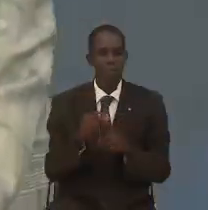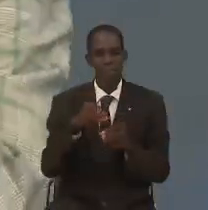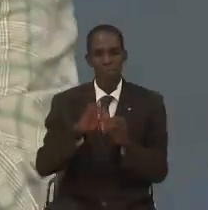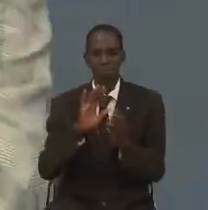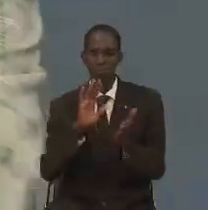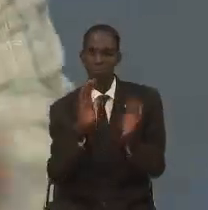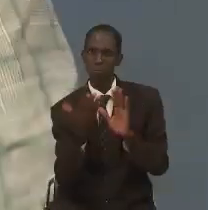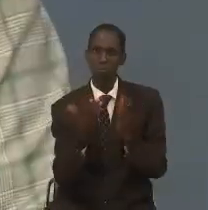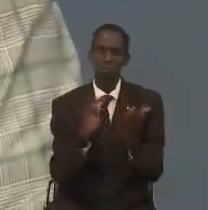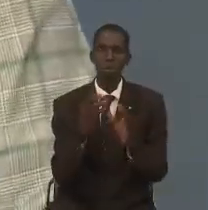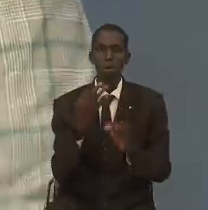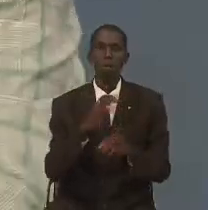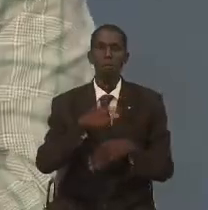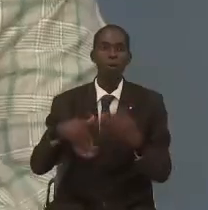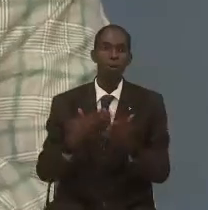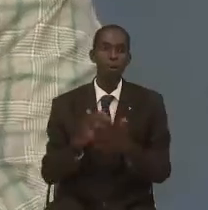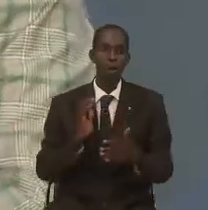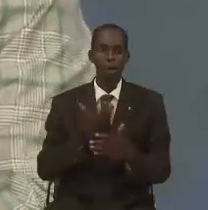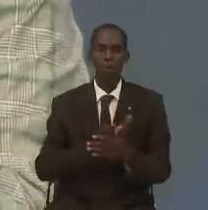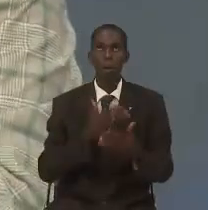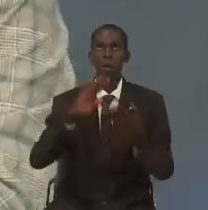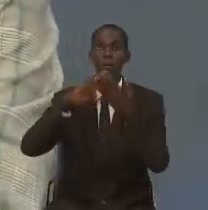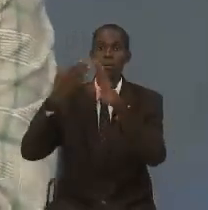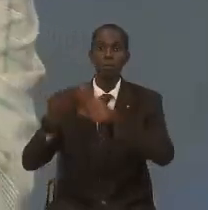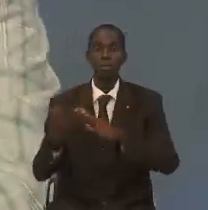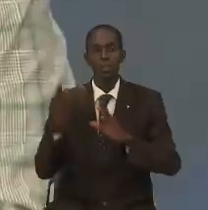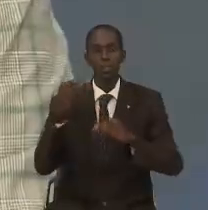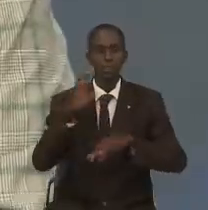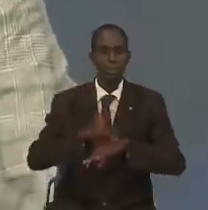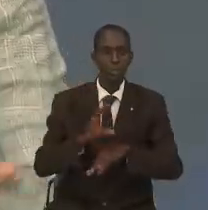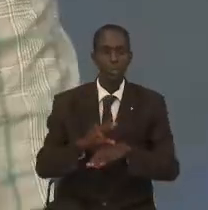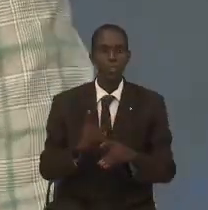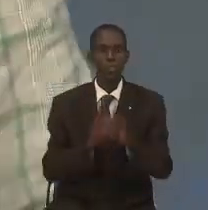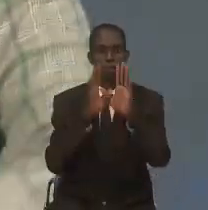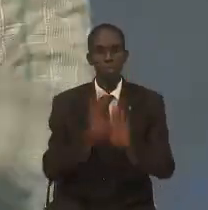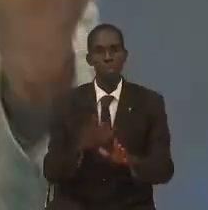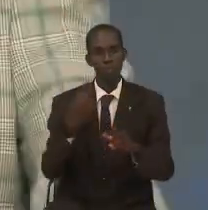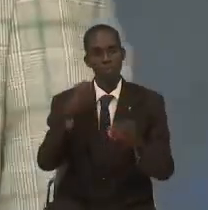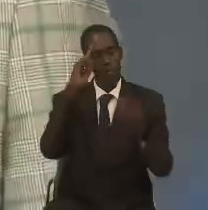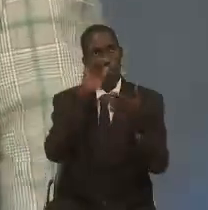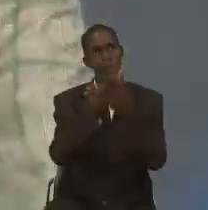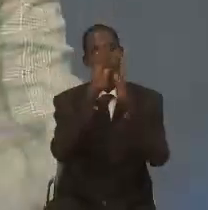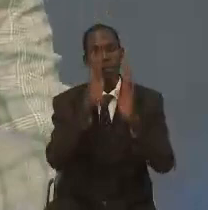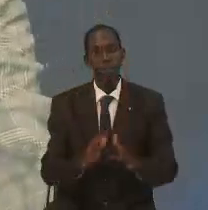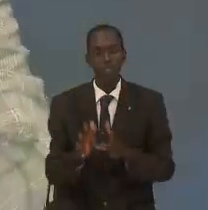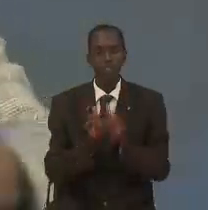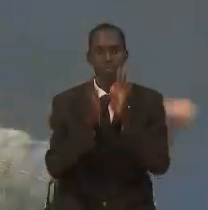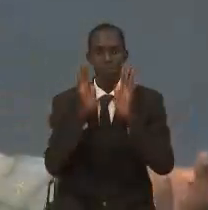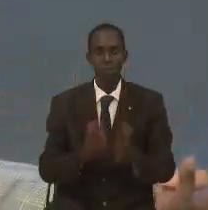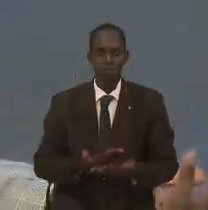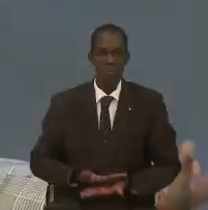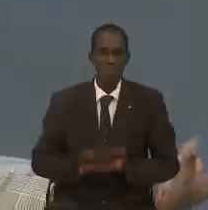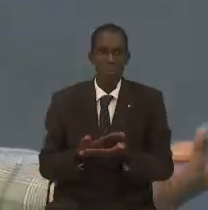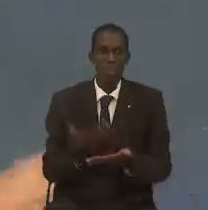comparison with all our community, the church, the disciples, the believers, the Christians, the born again people, are